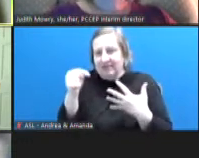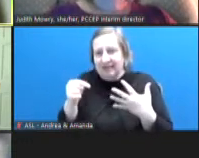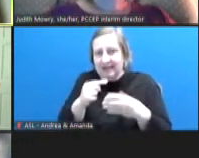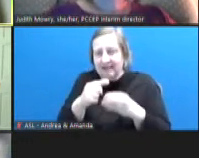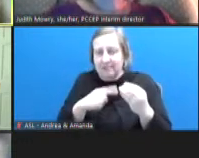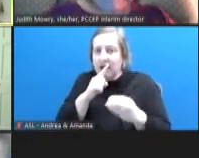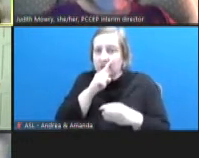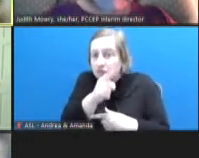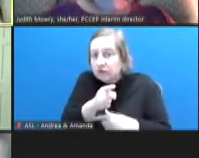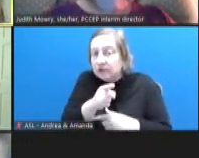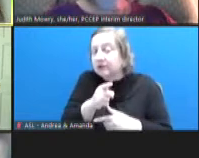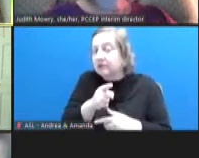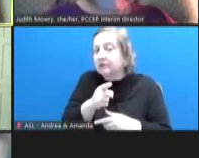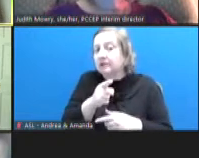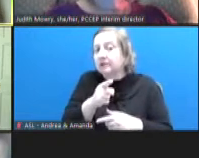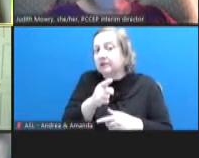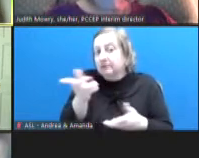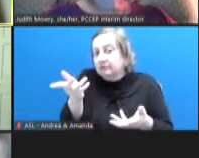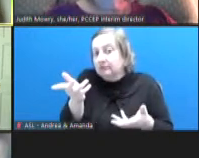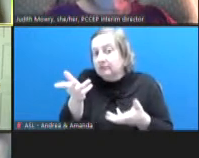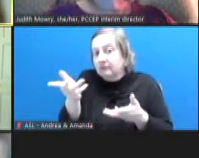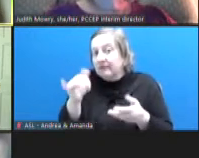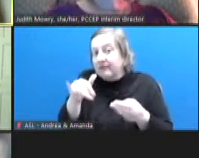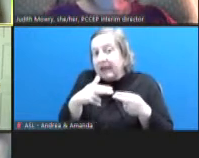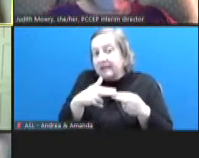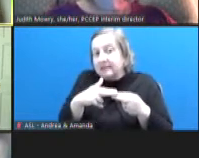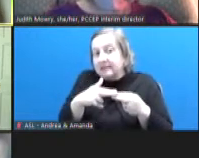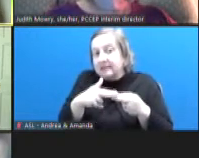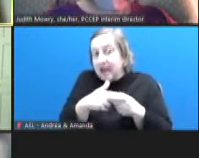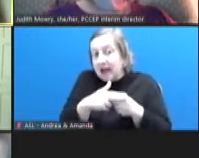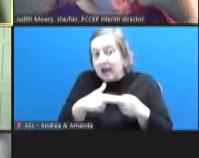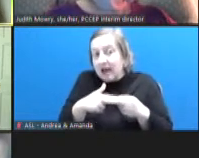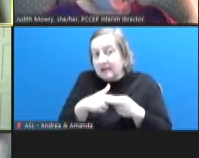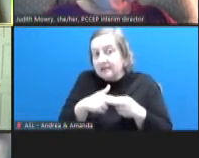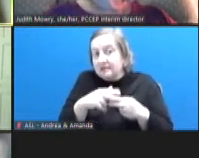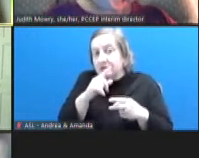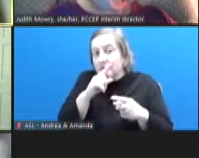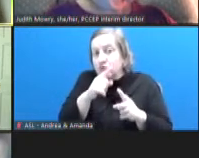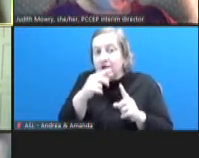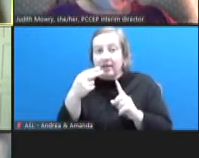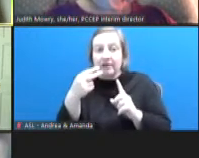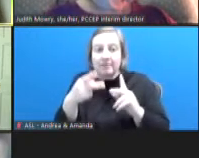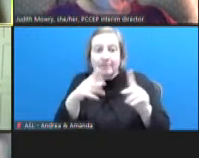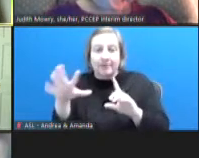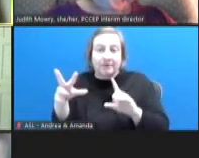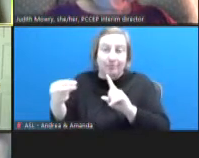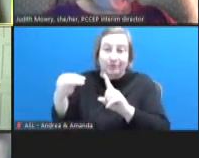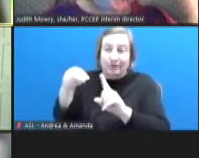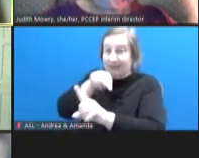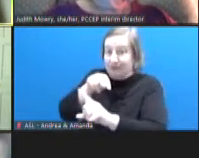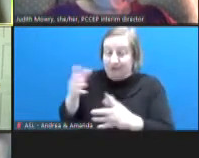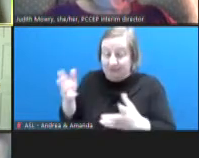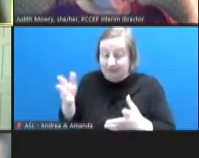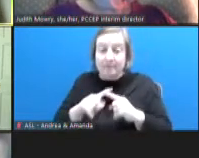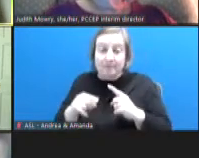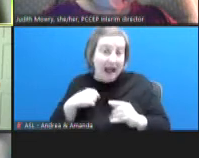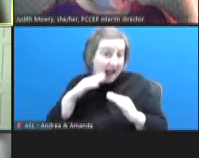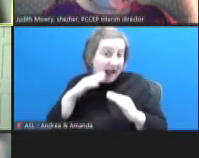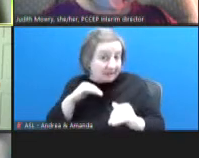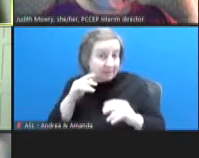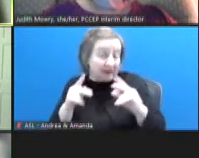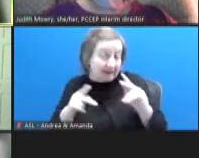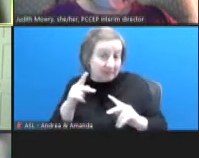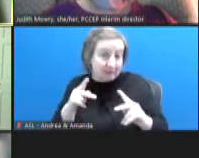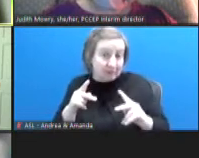actually, you know, the slide's actual perception by people. But it is something I would expect people